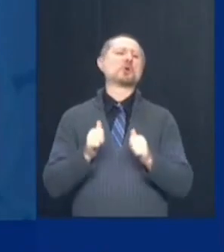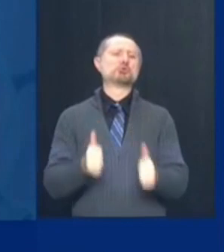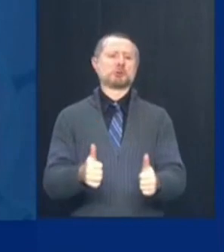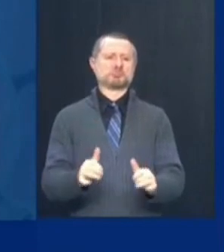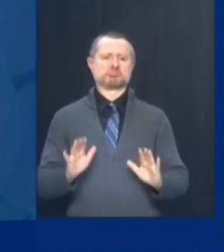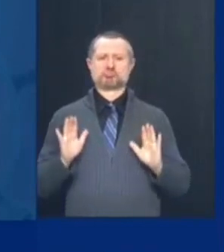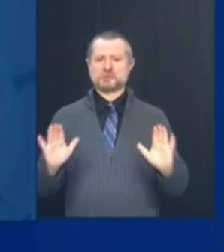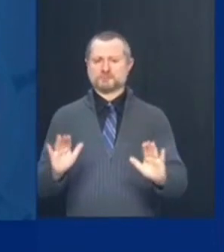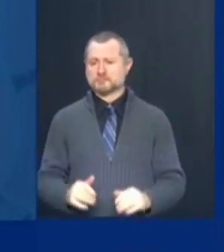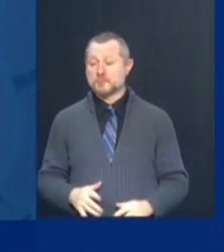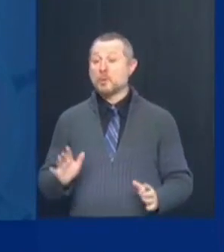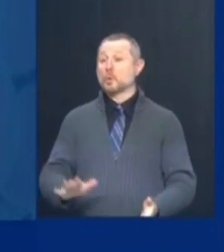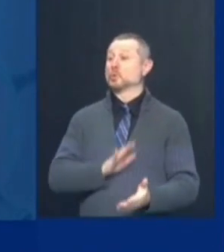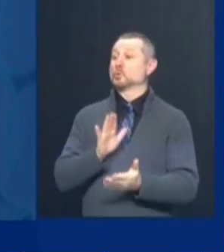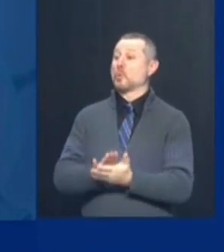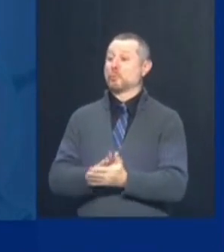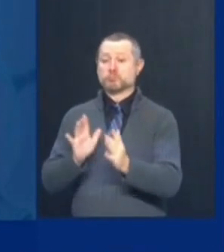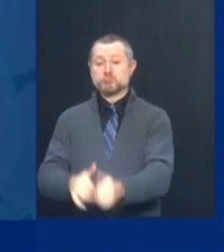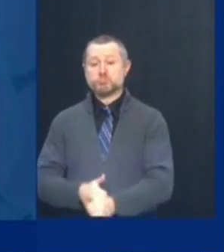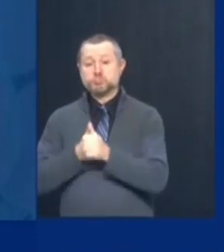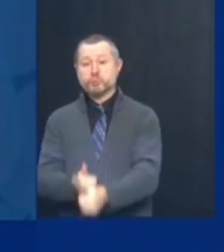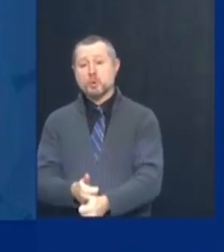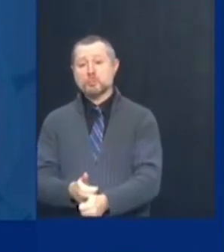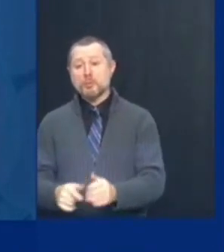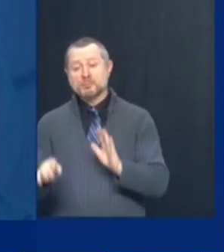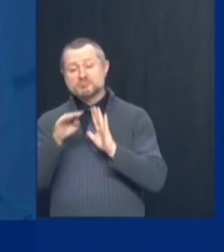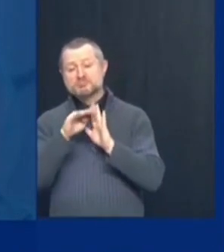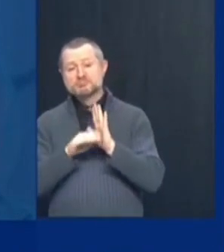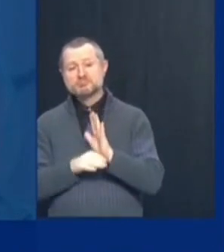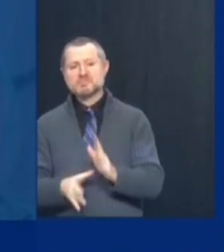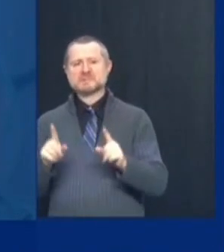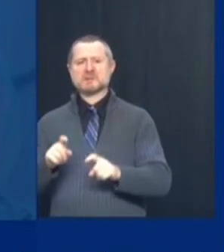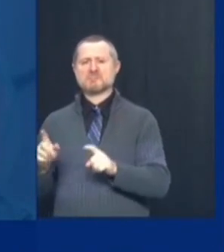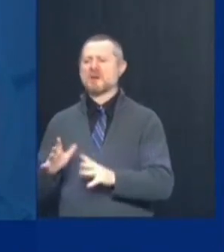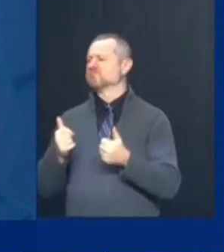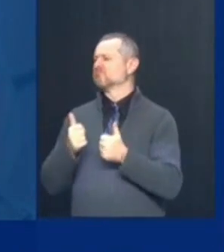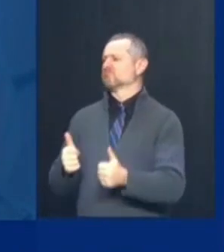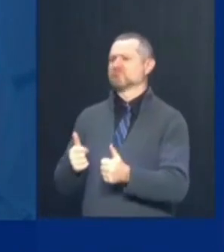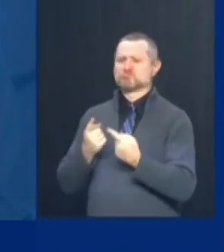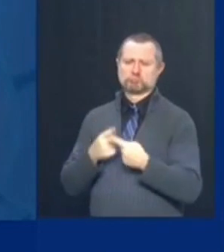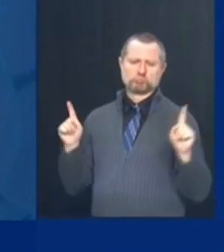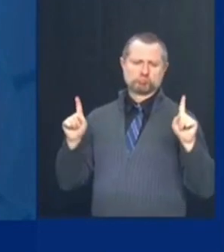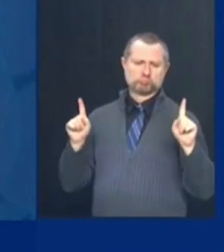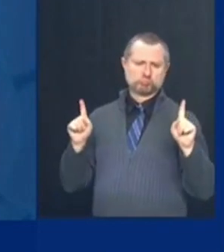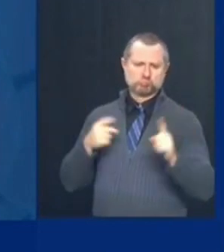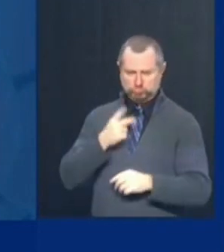The school protocols and the school testings, great, highly effective,